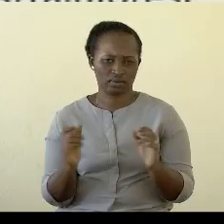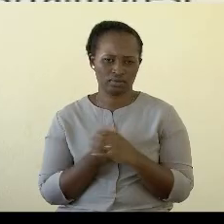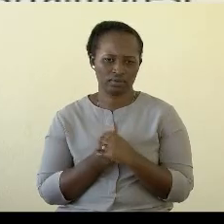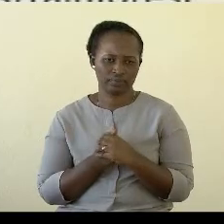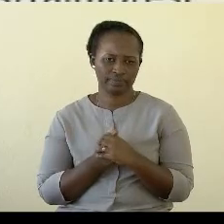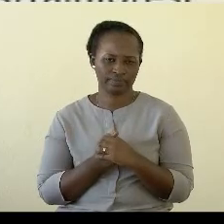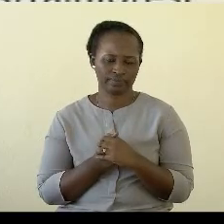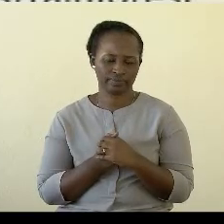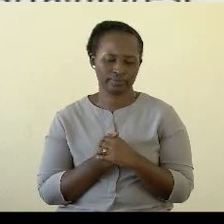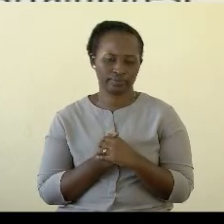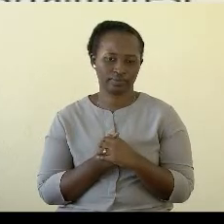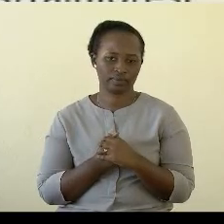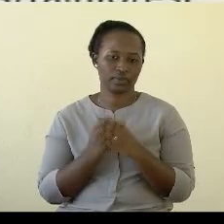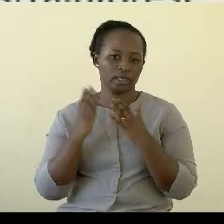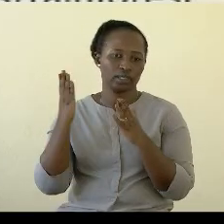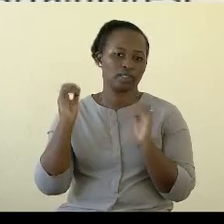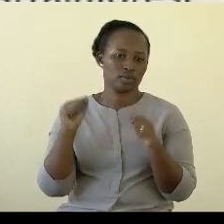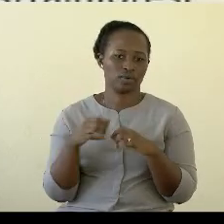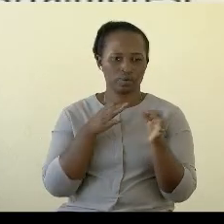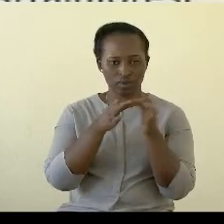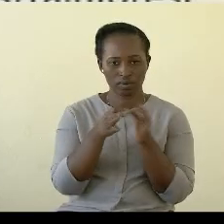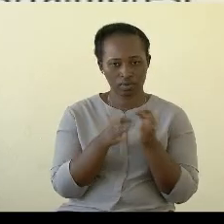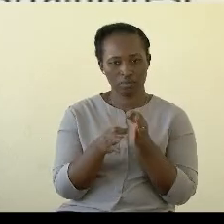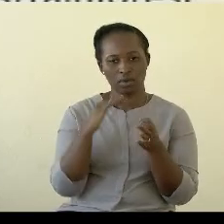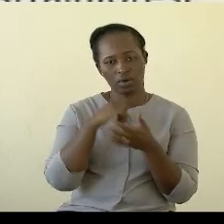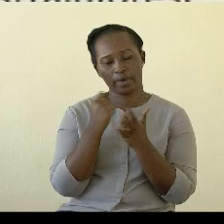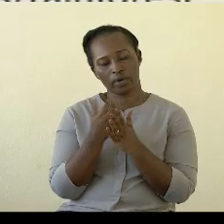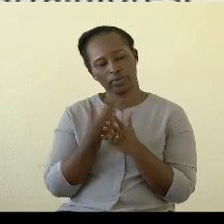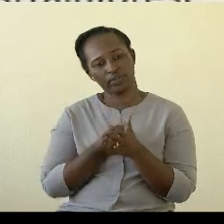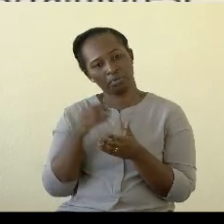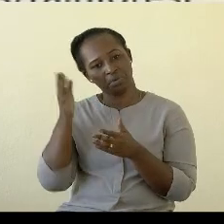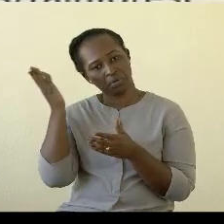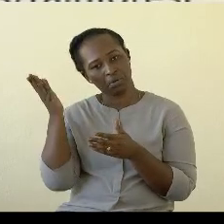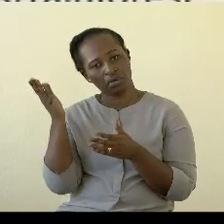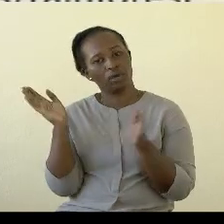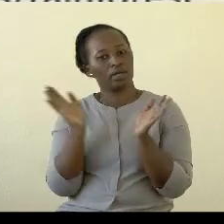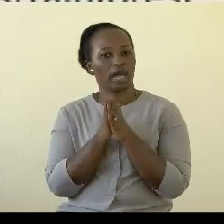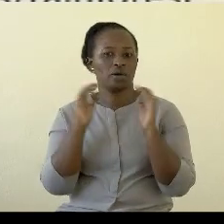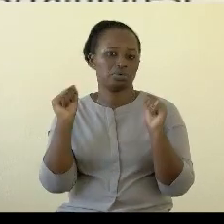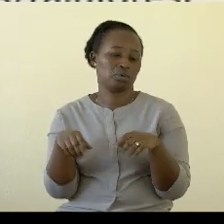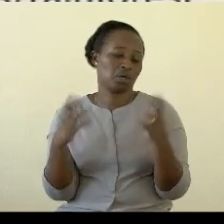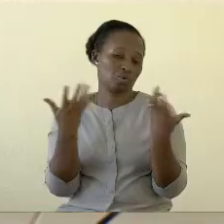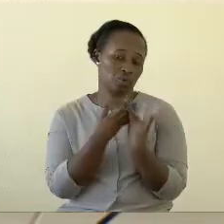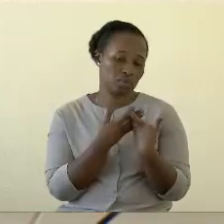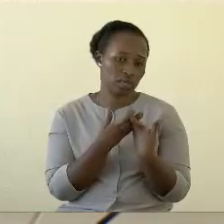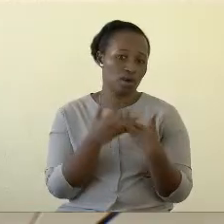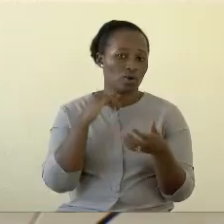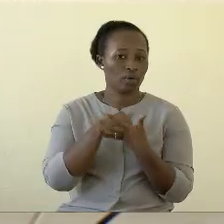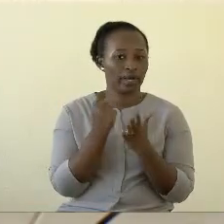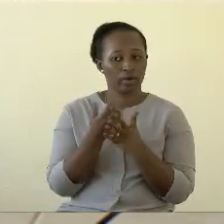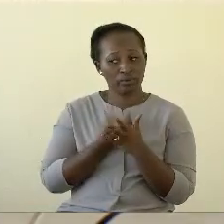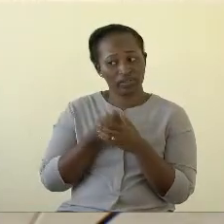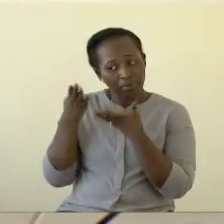mode. This would rise because we are having this, or it would fall because we have